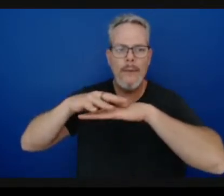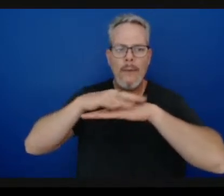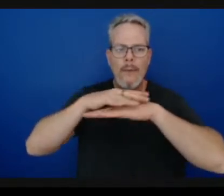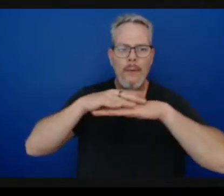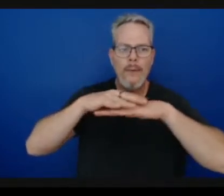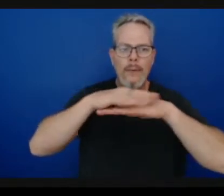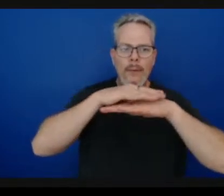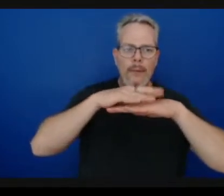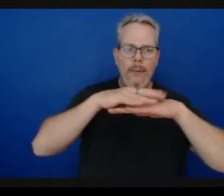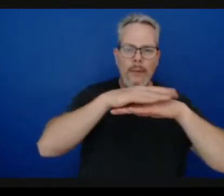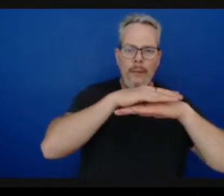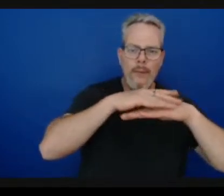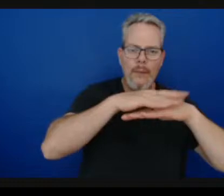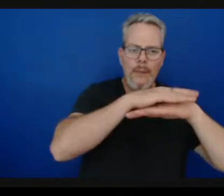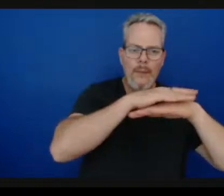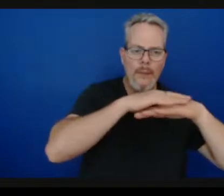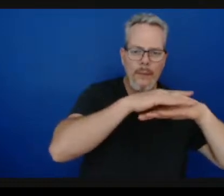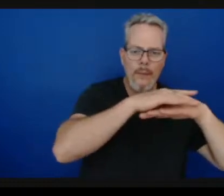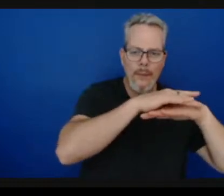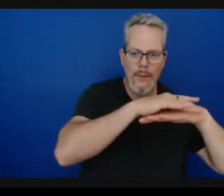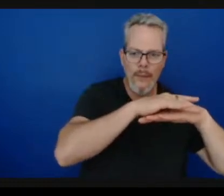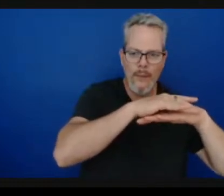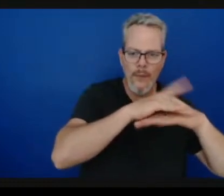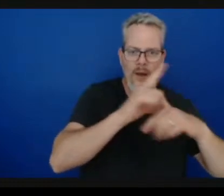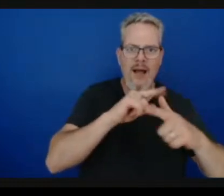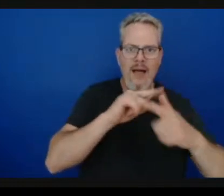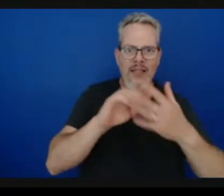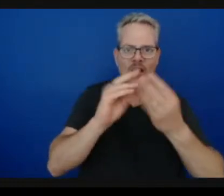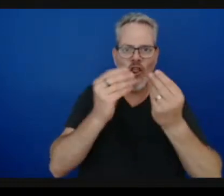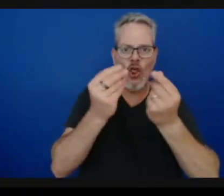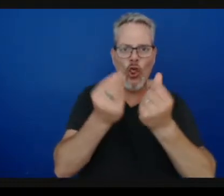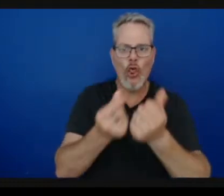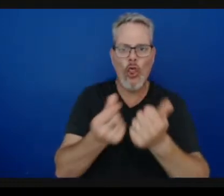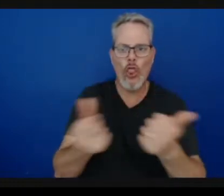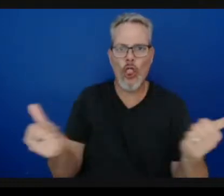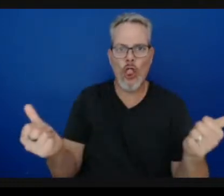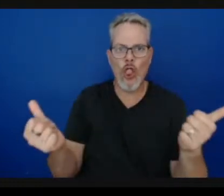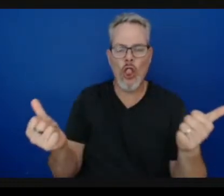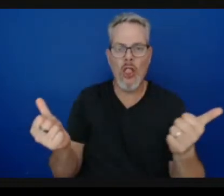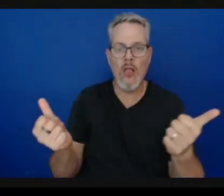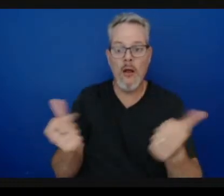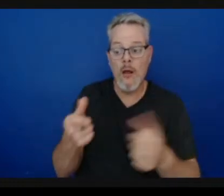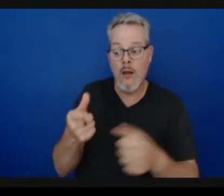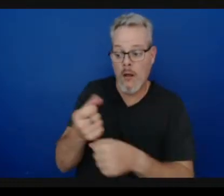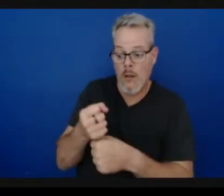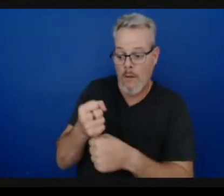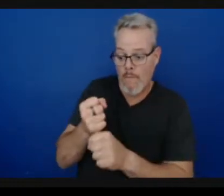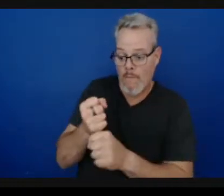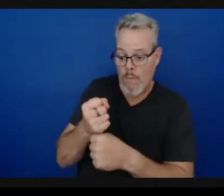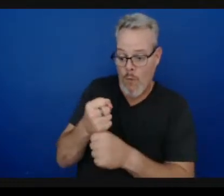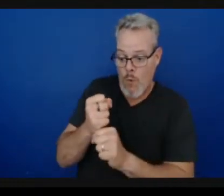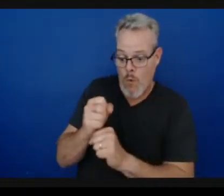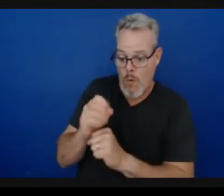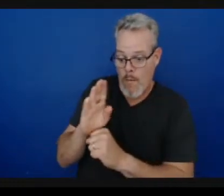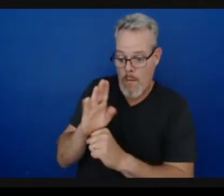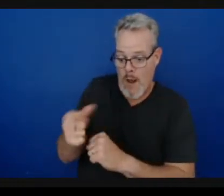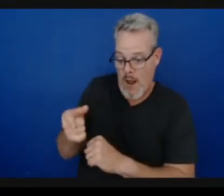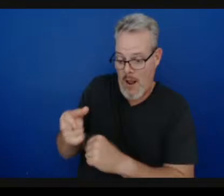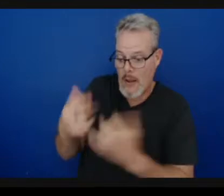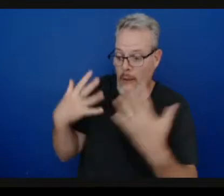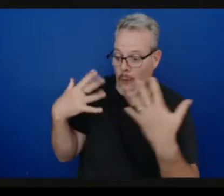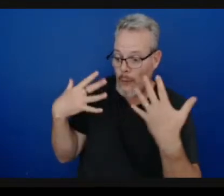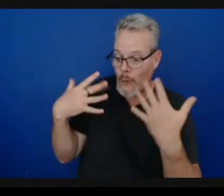lava river and then would crumble. They are formed by the cooling lava at the edges of the flow, breaking